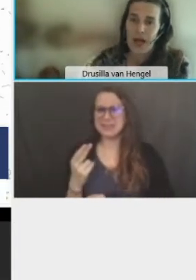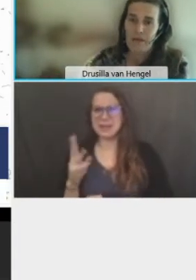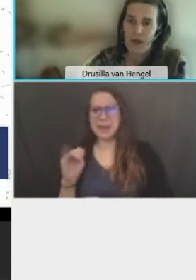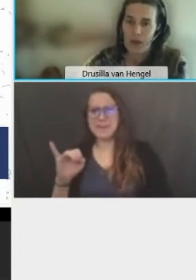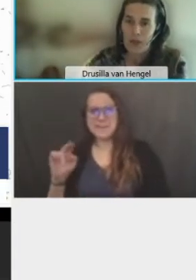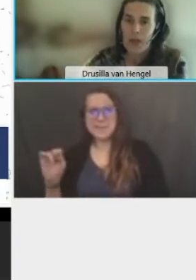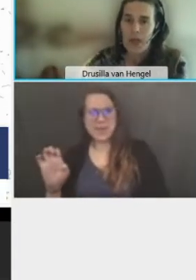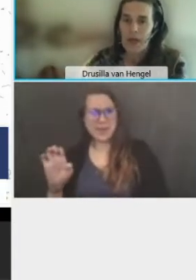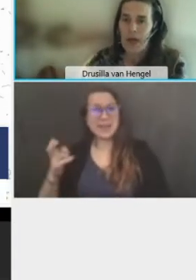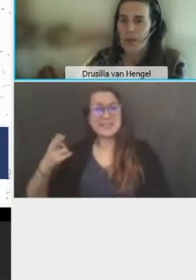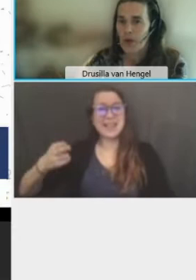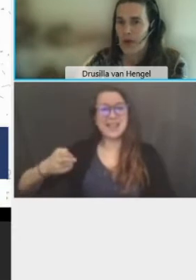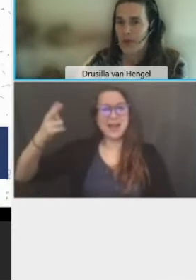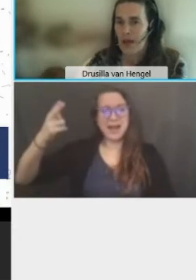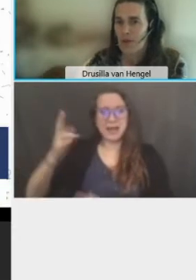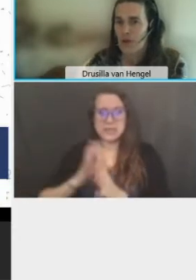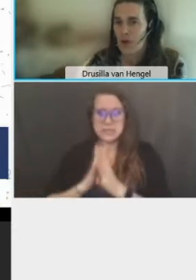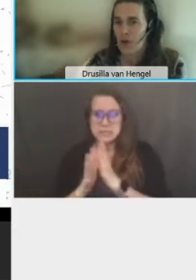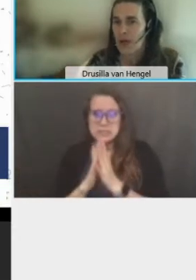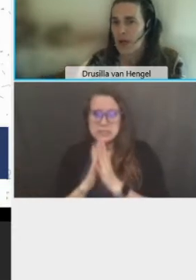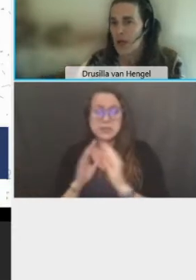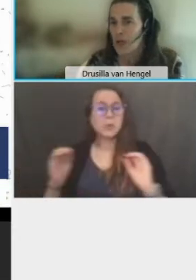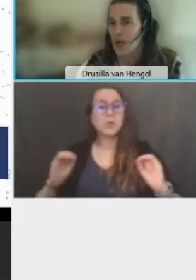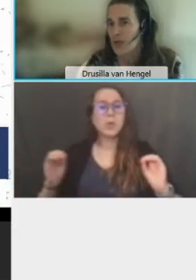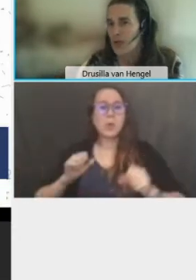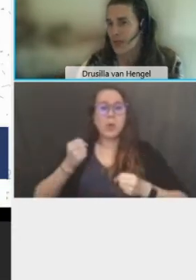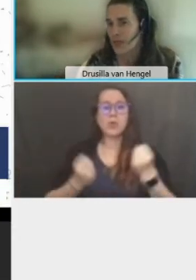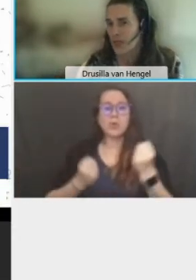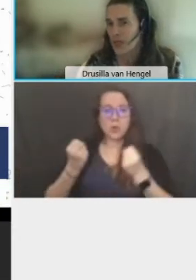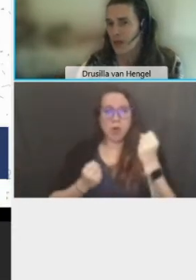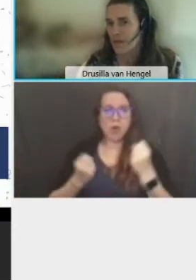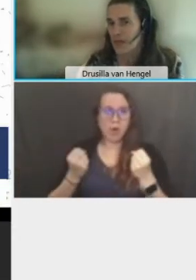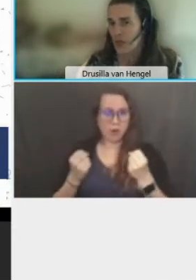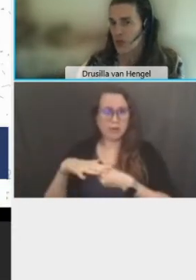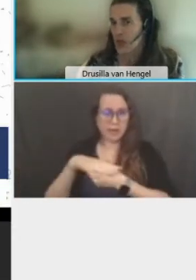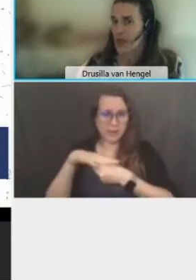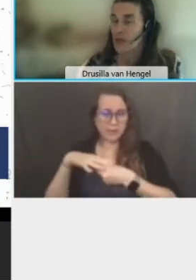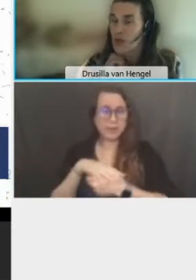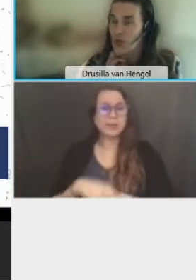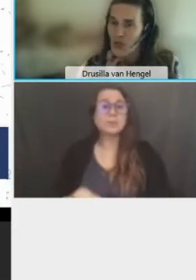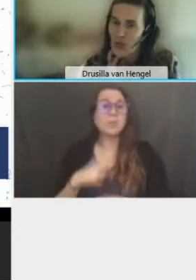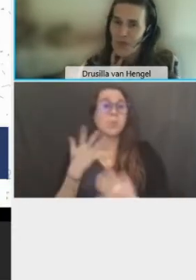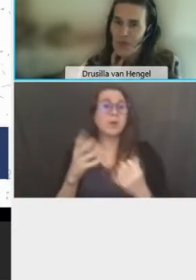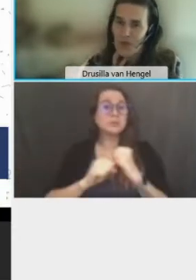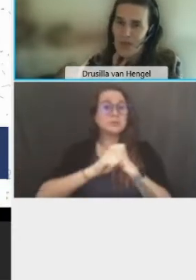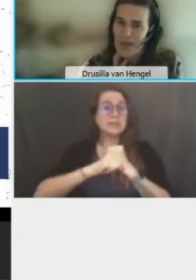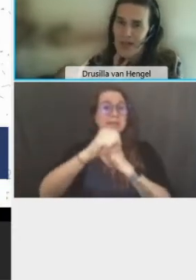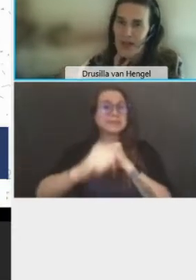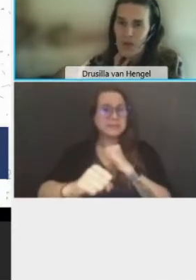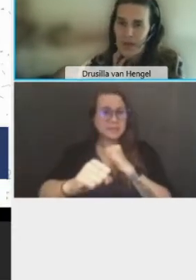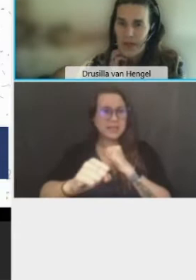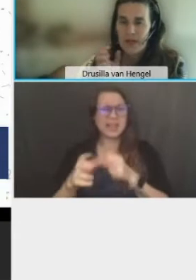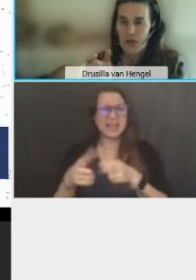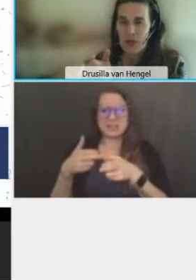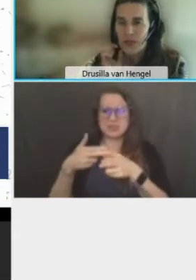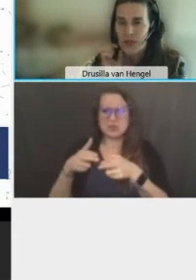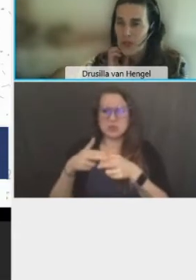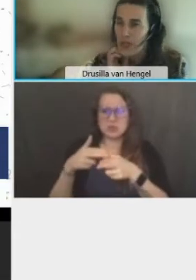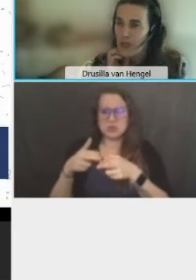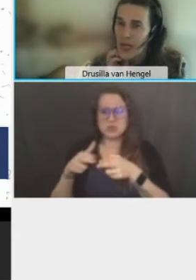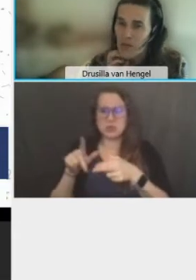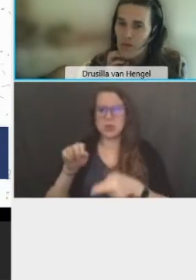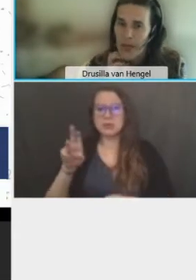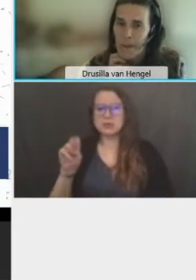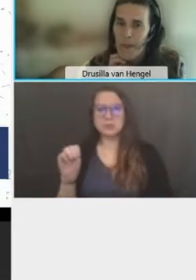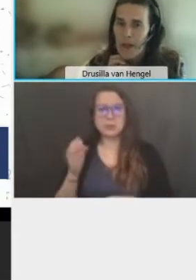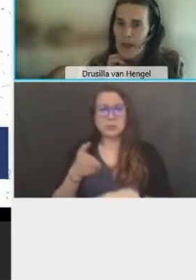as a high-volume, non-motorized travel corridor. It proposed an extension of the cycle track as a short-term improvement within a 0 to 2